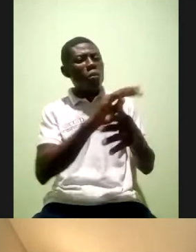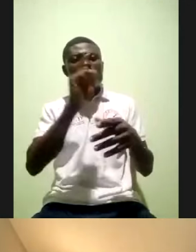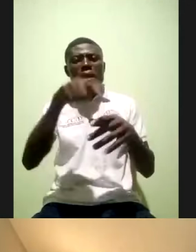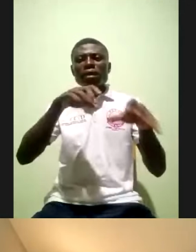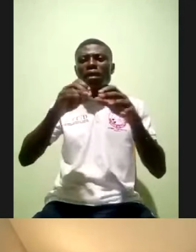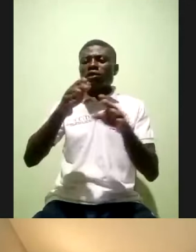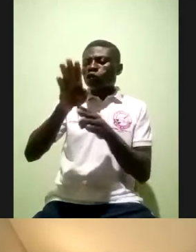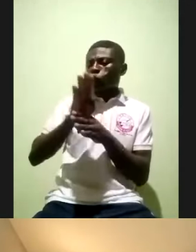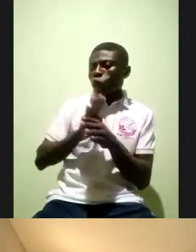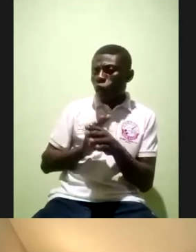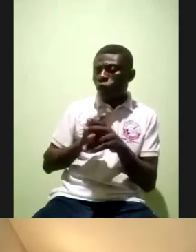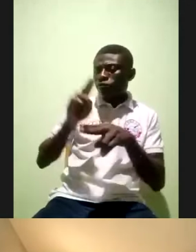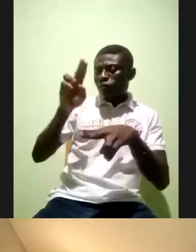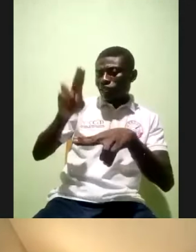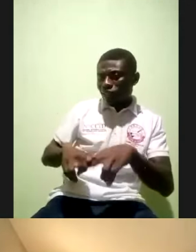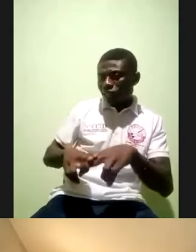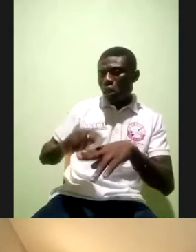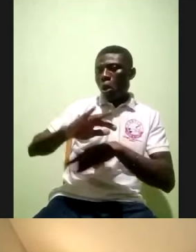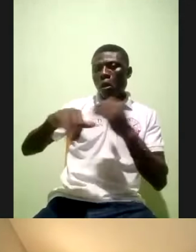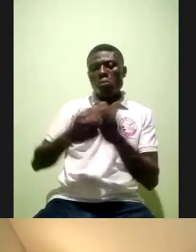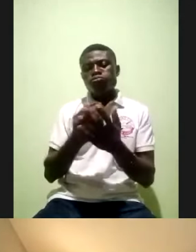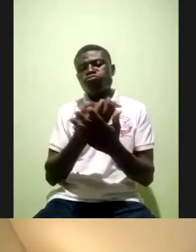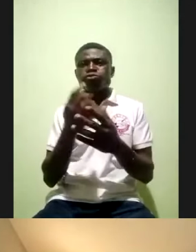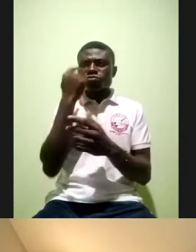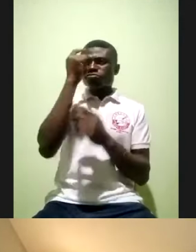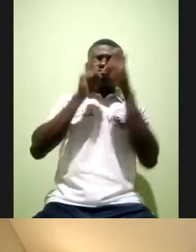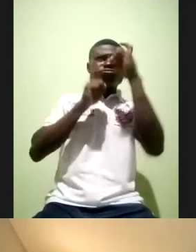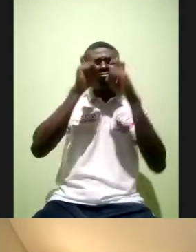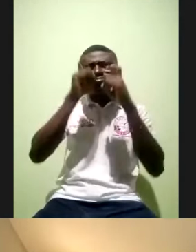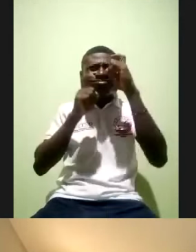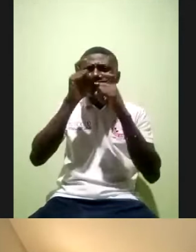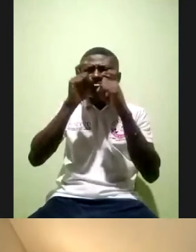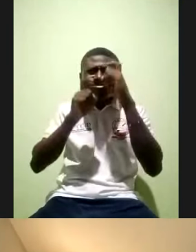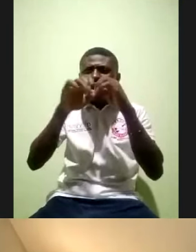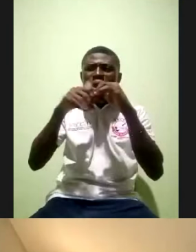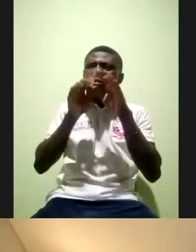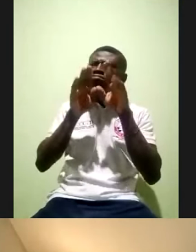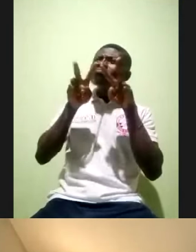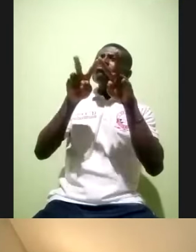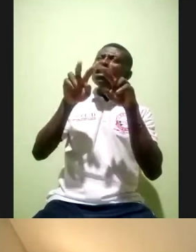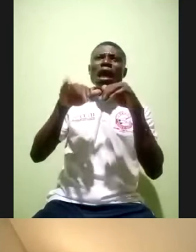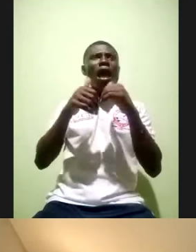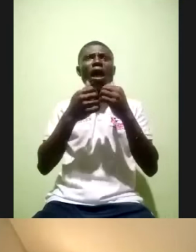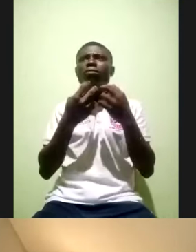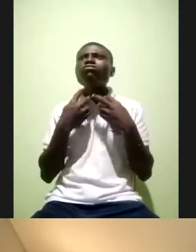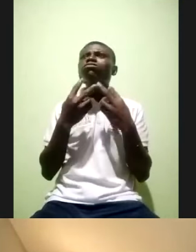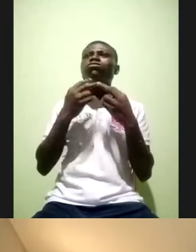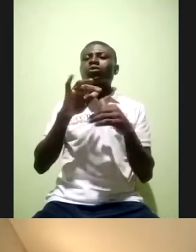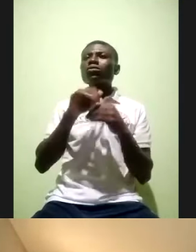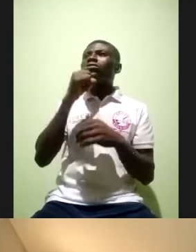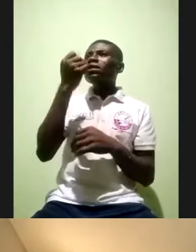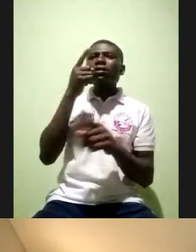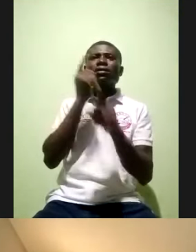slow, sit down. So those facial expressions, postures, tones of voice, if they don't understand